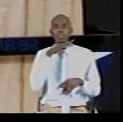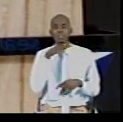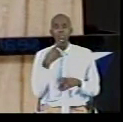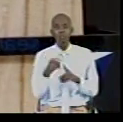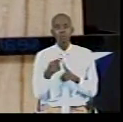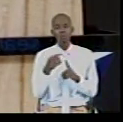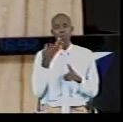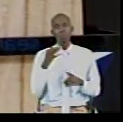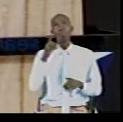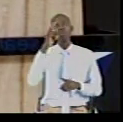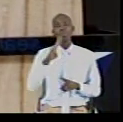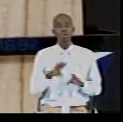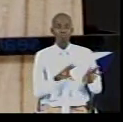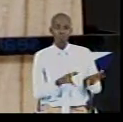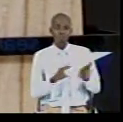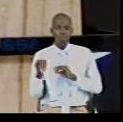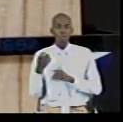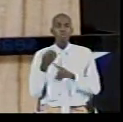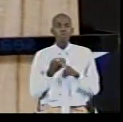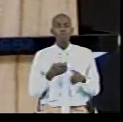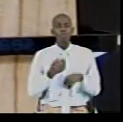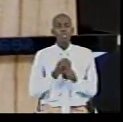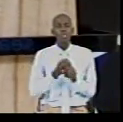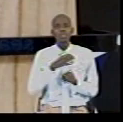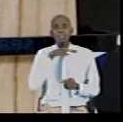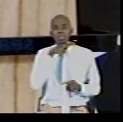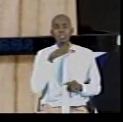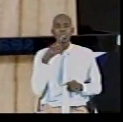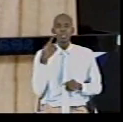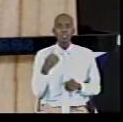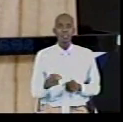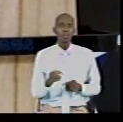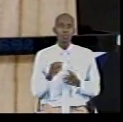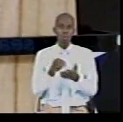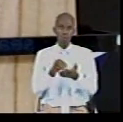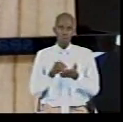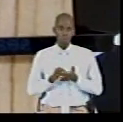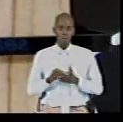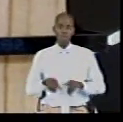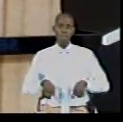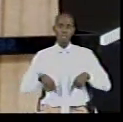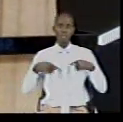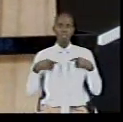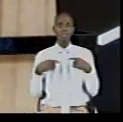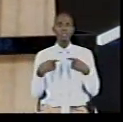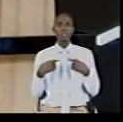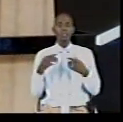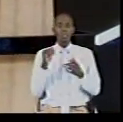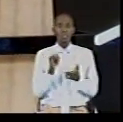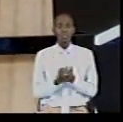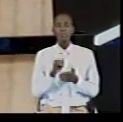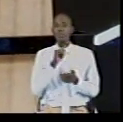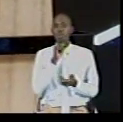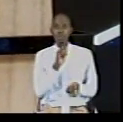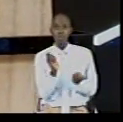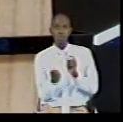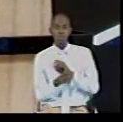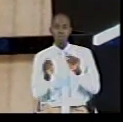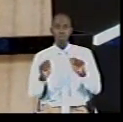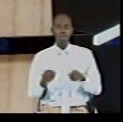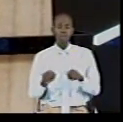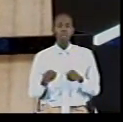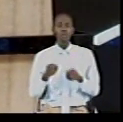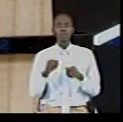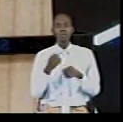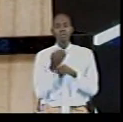depart from corrupting their own lives, the immutability of the saving pillar